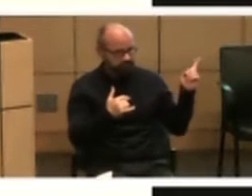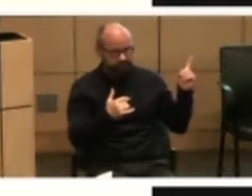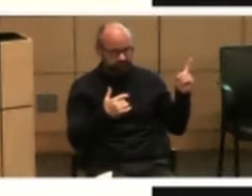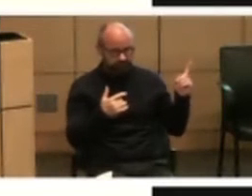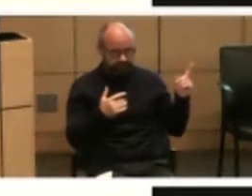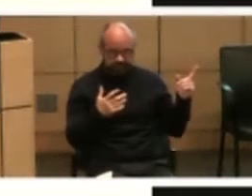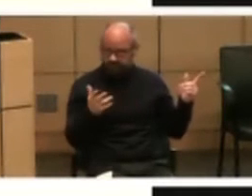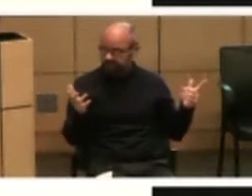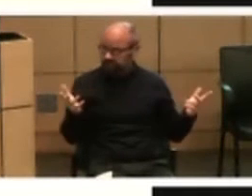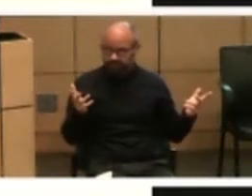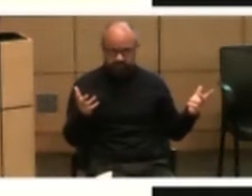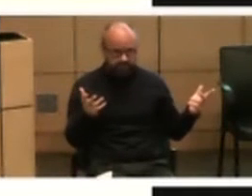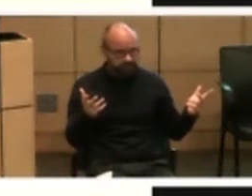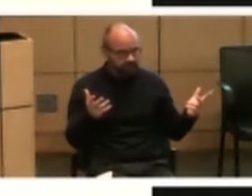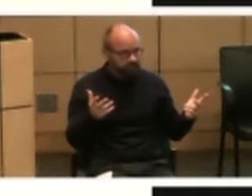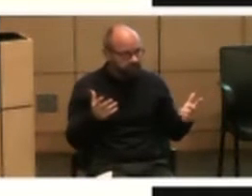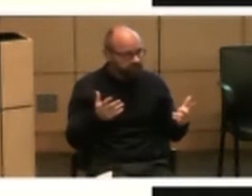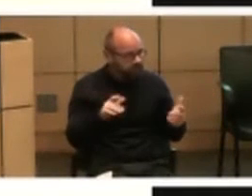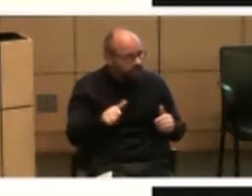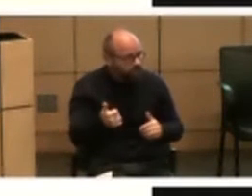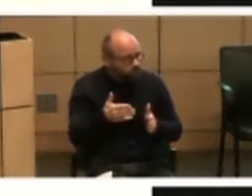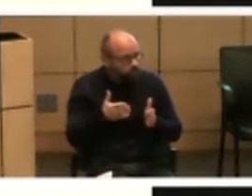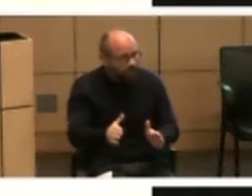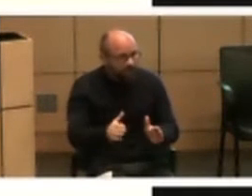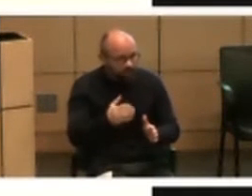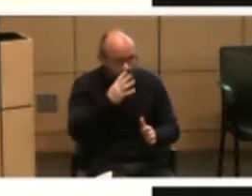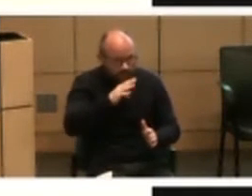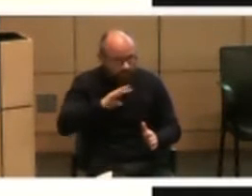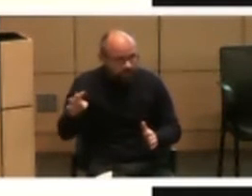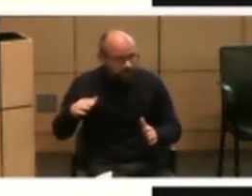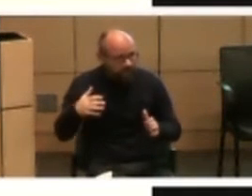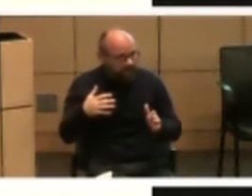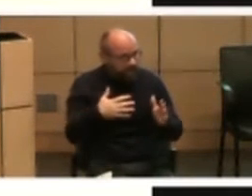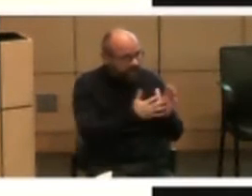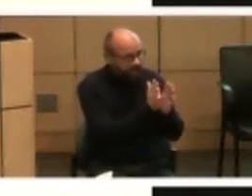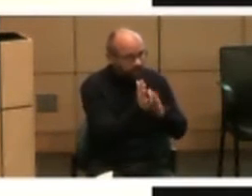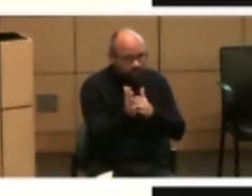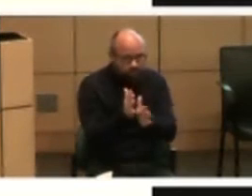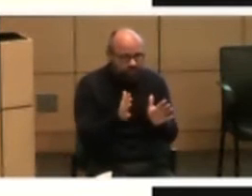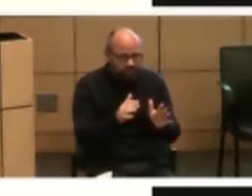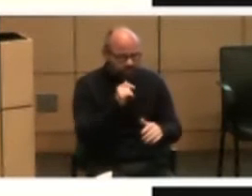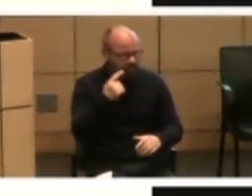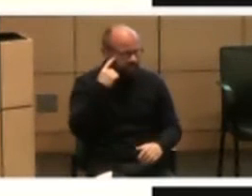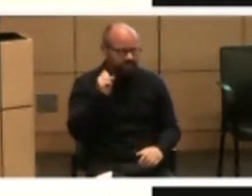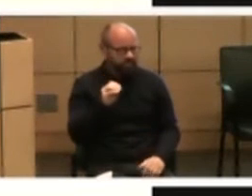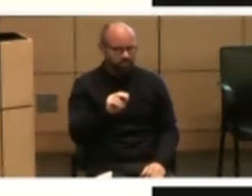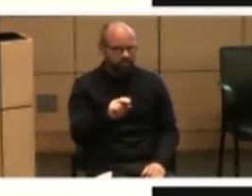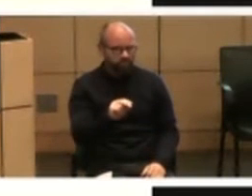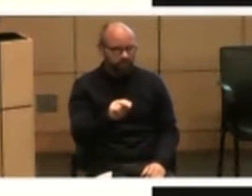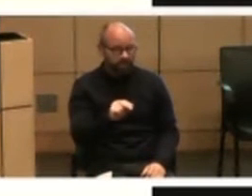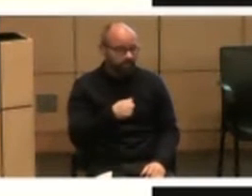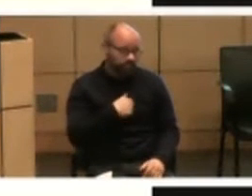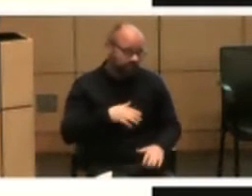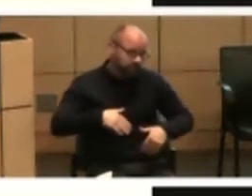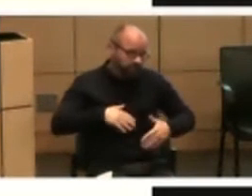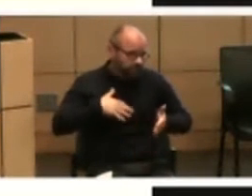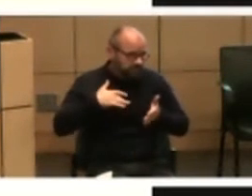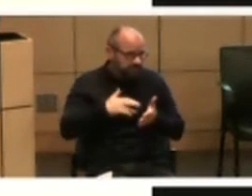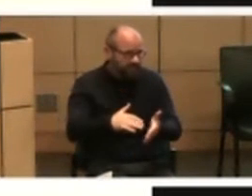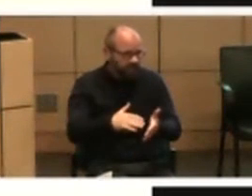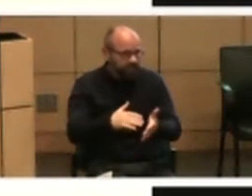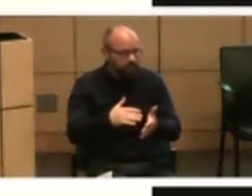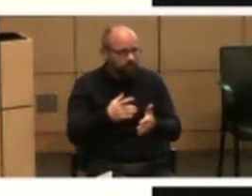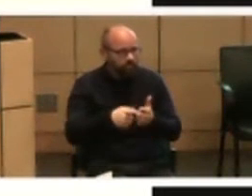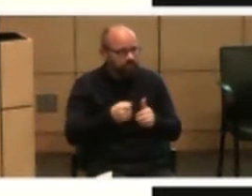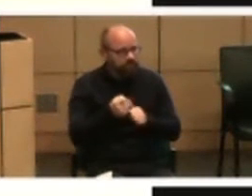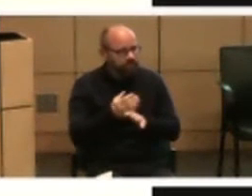another mechanism by which we can suppress echoes? We don't think so. And we really haven't studied effects of